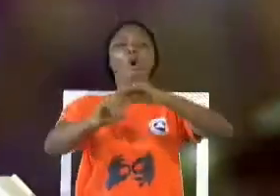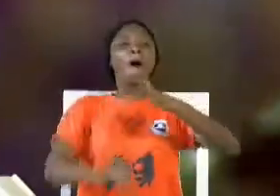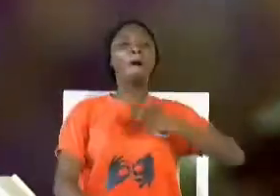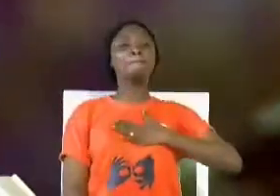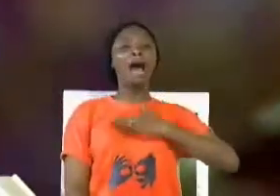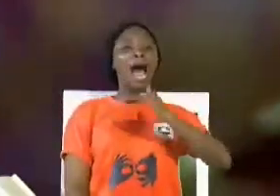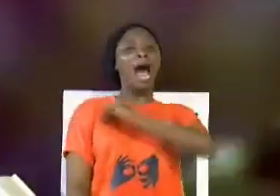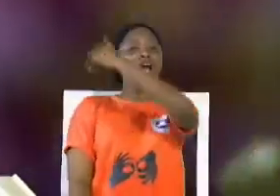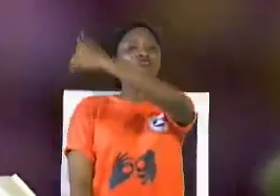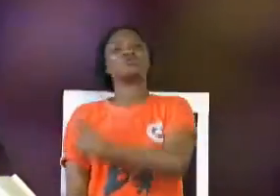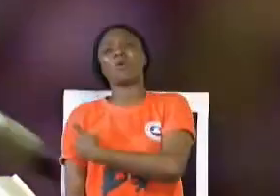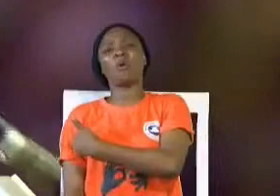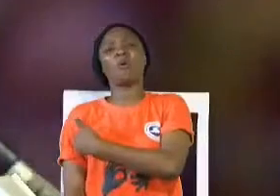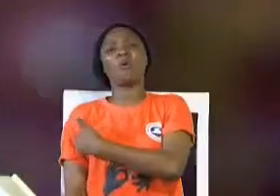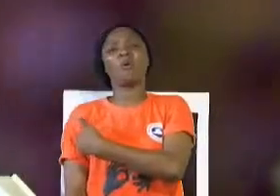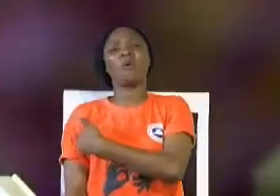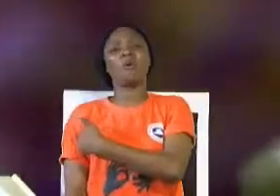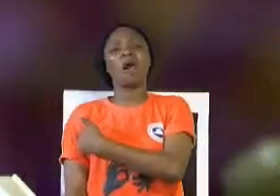before. Oh, my